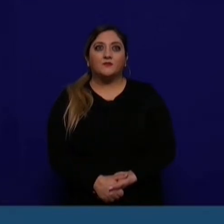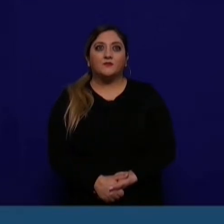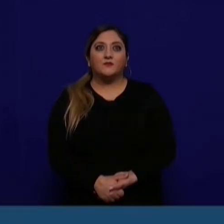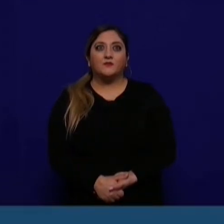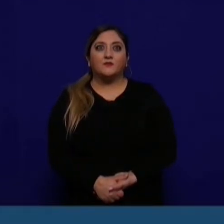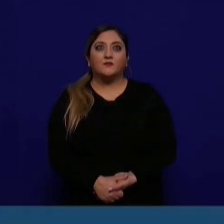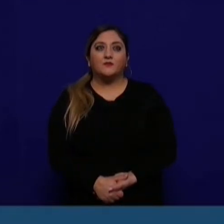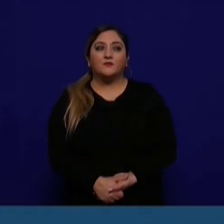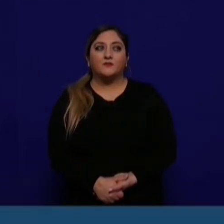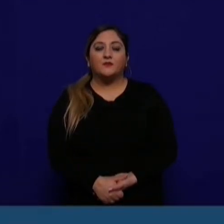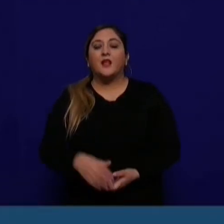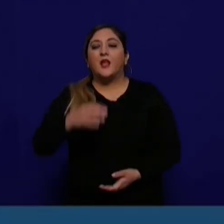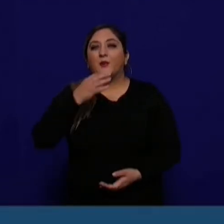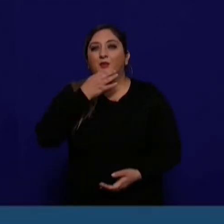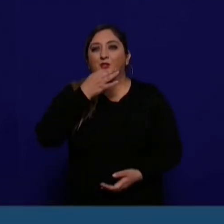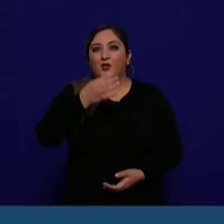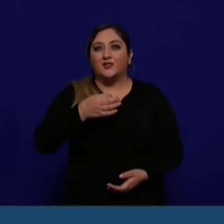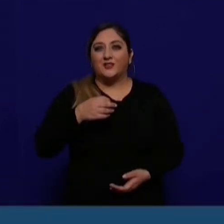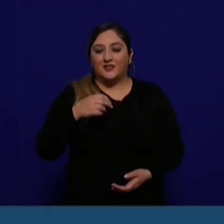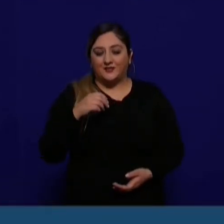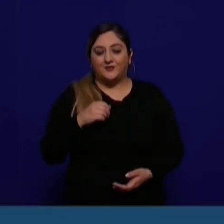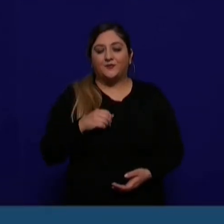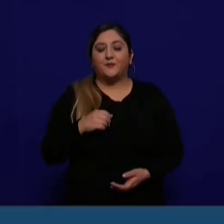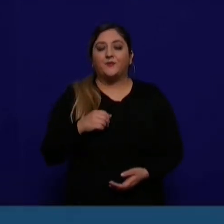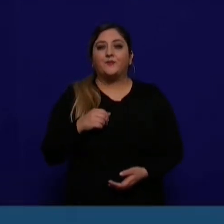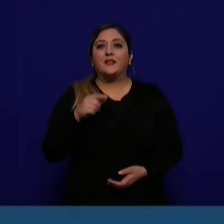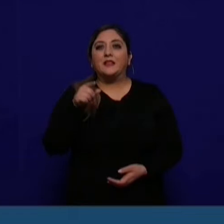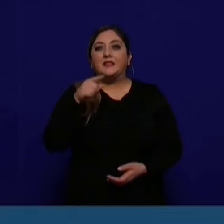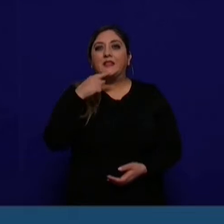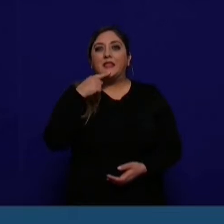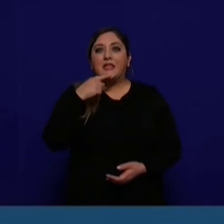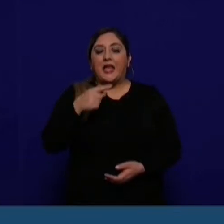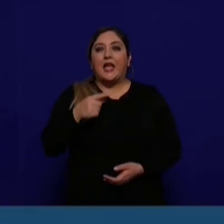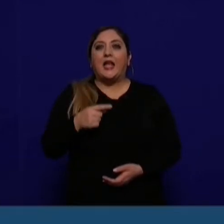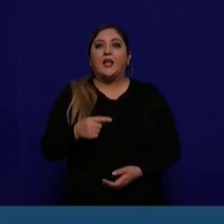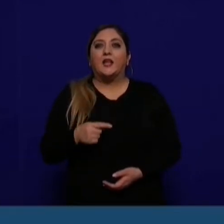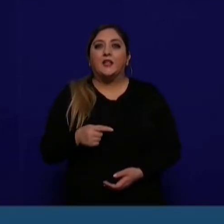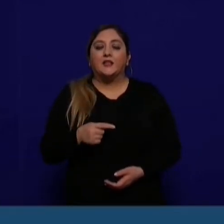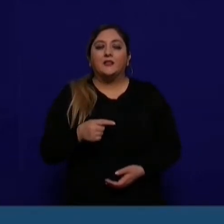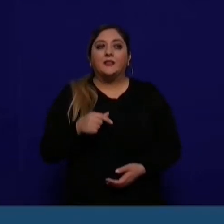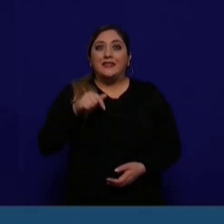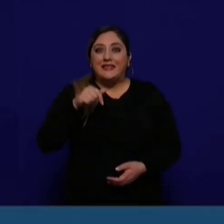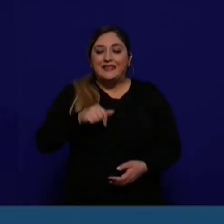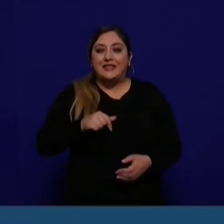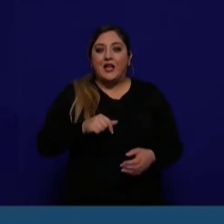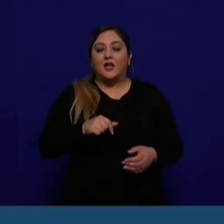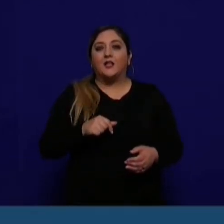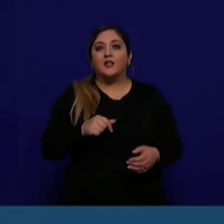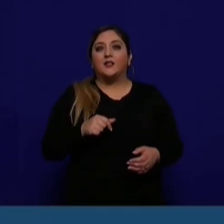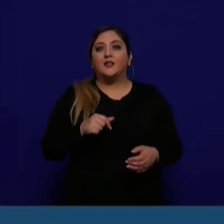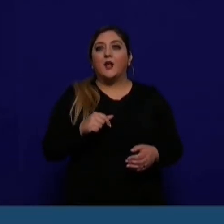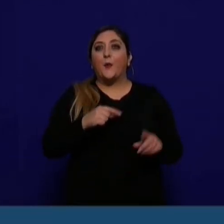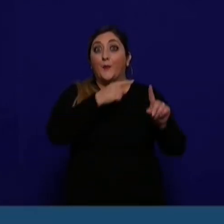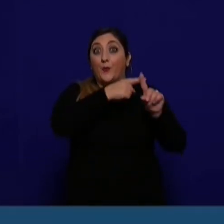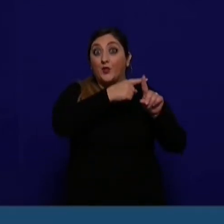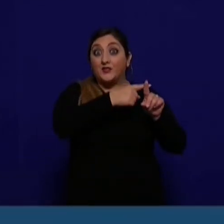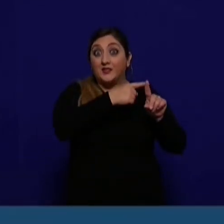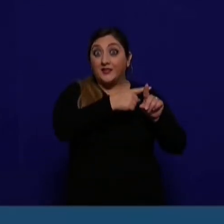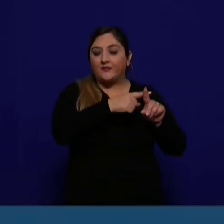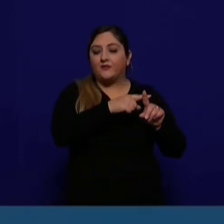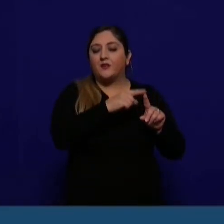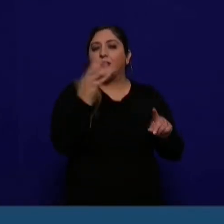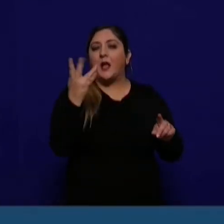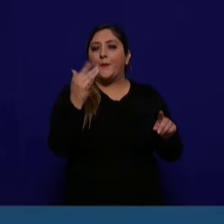Times of Malta. 3 questions, please. Earlier, you said we have reached a plateau. What does this mean exactly?